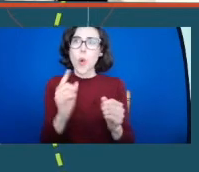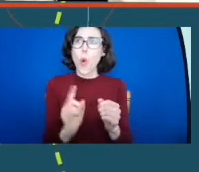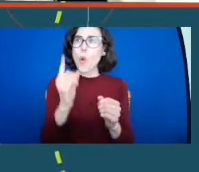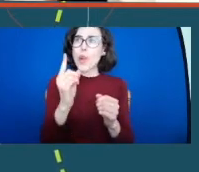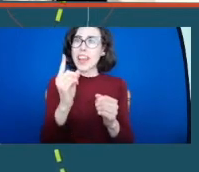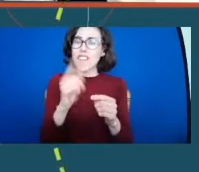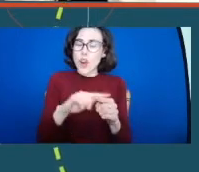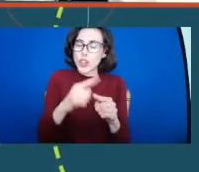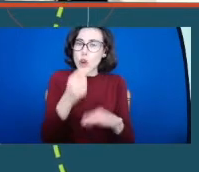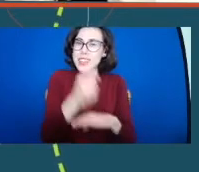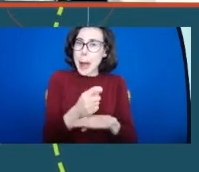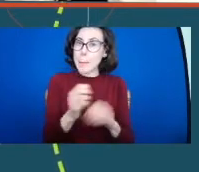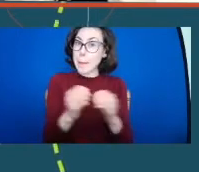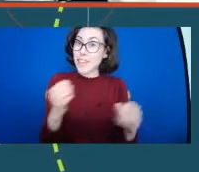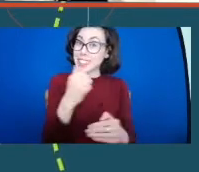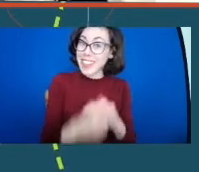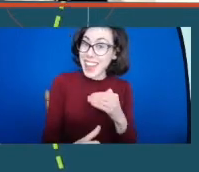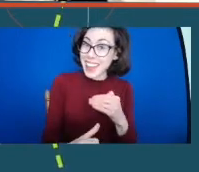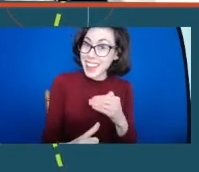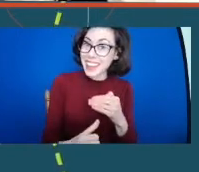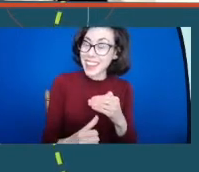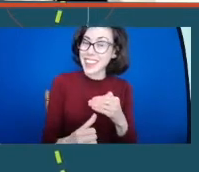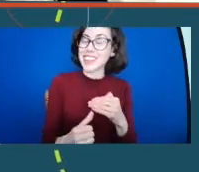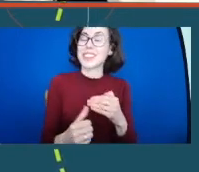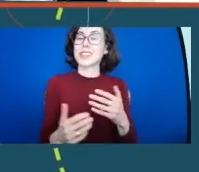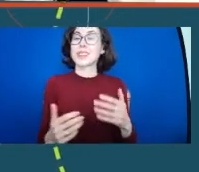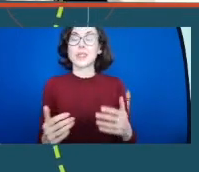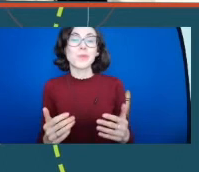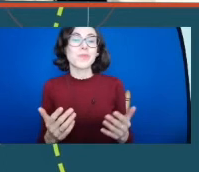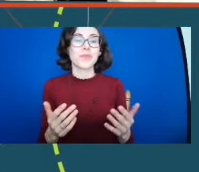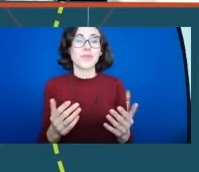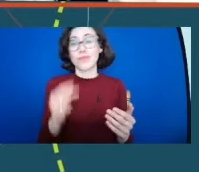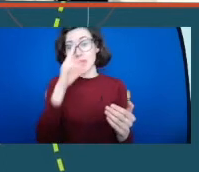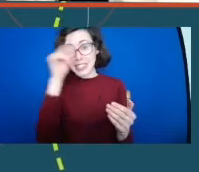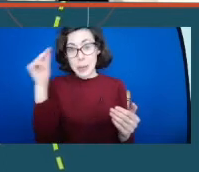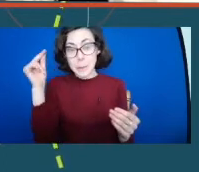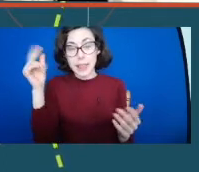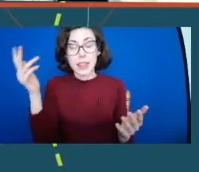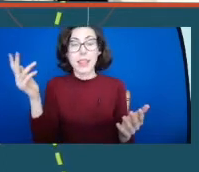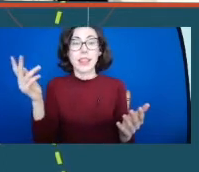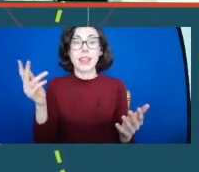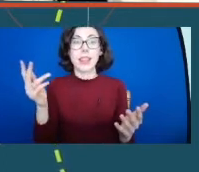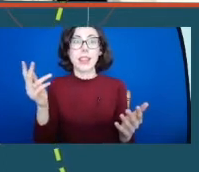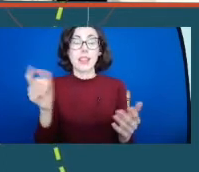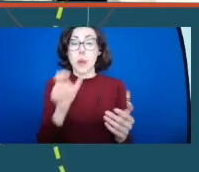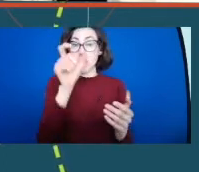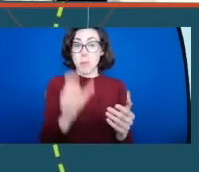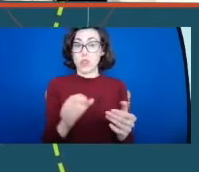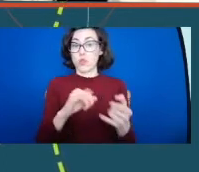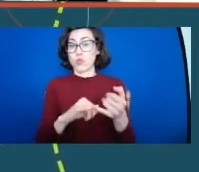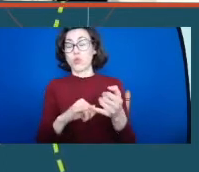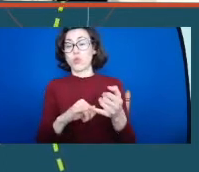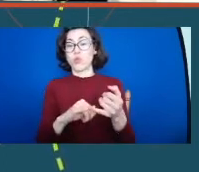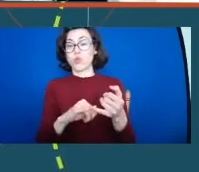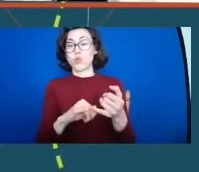for anyone, including people with disabilities. So, if you take, for example, someone who goes out and gets